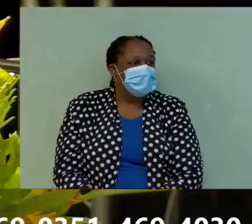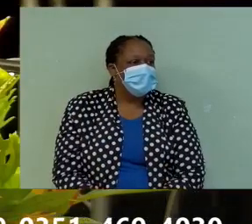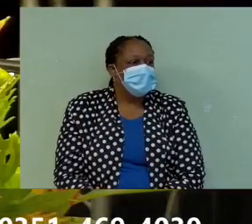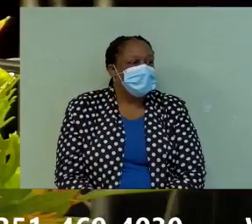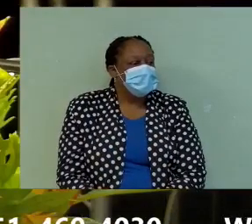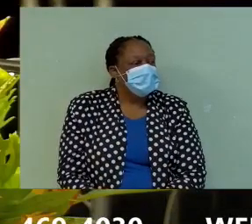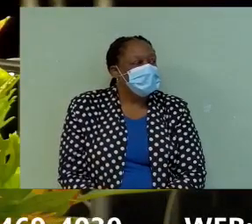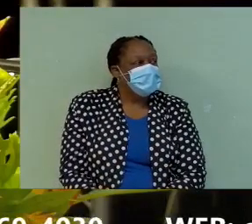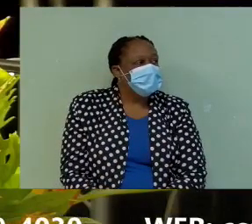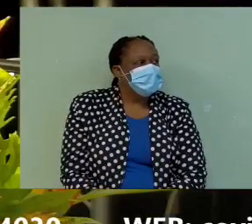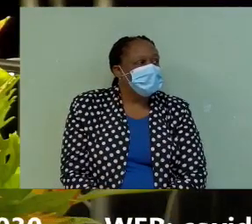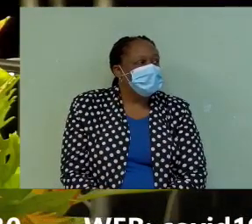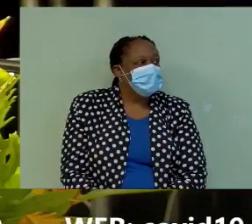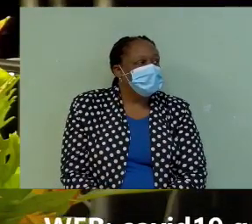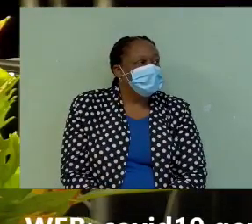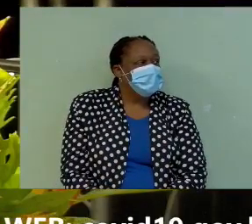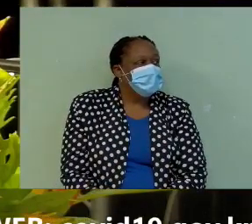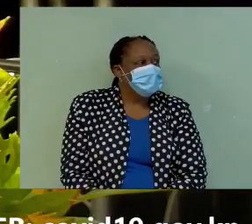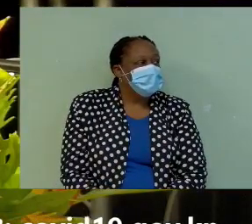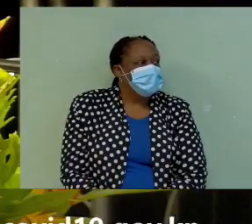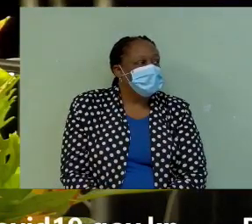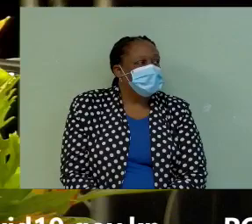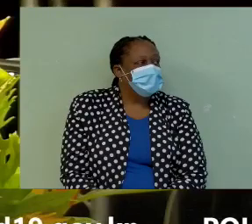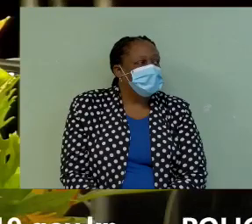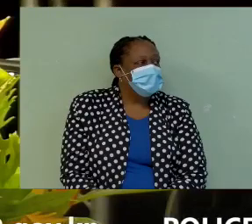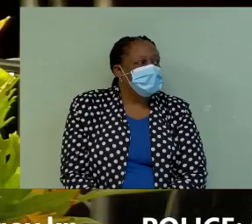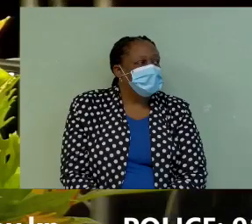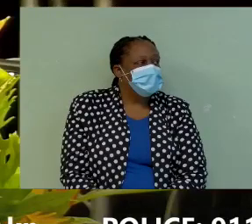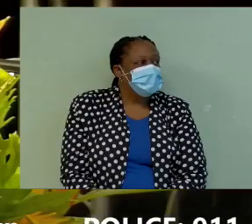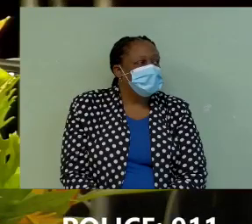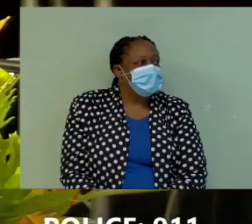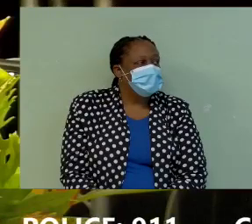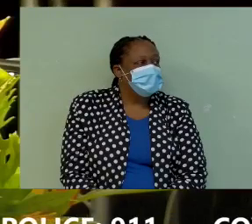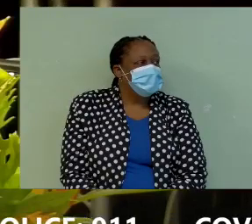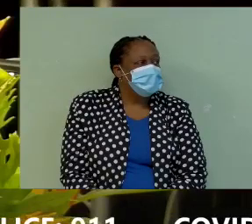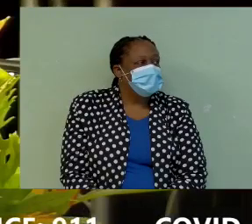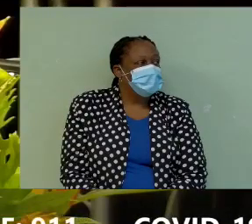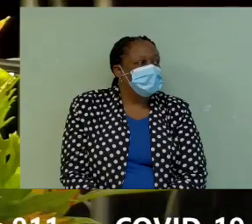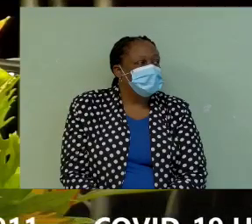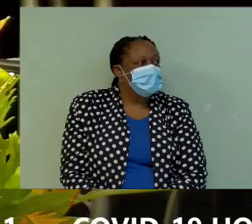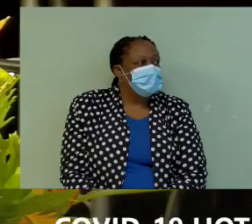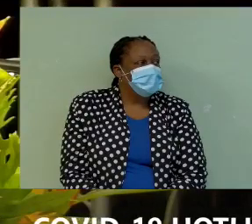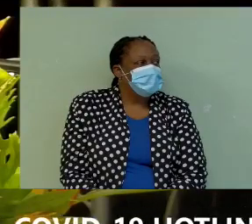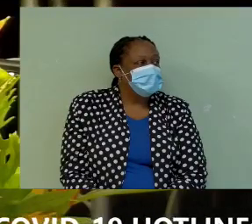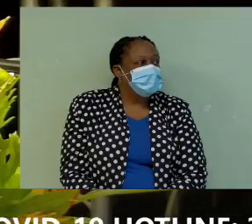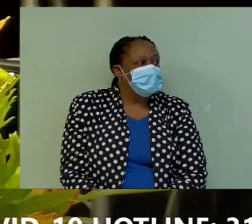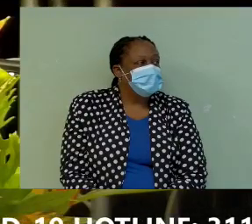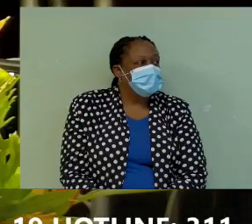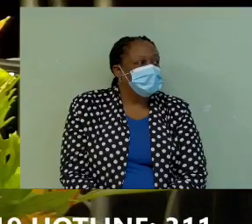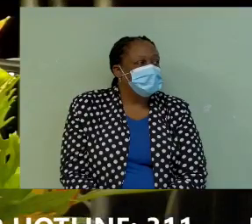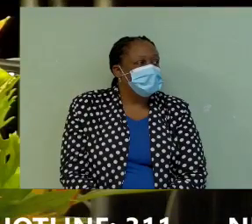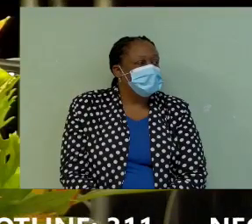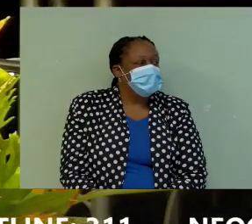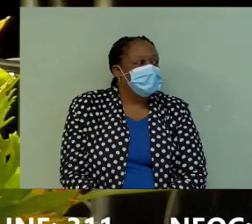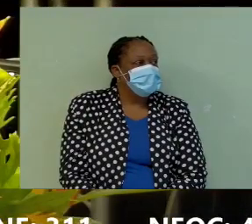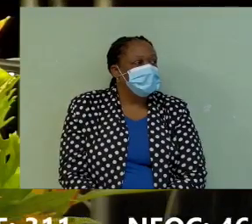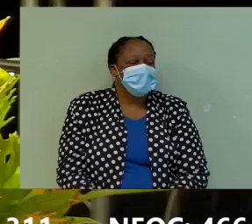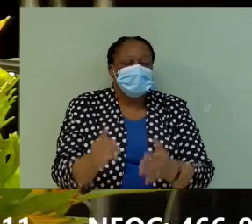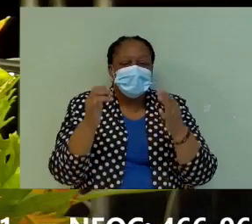relationship, if there is any, between pending results and persons in quarantine. Now, today we